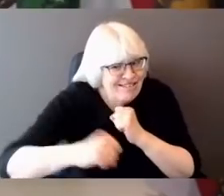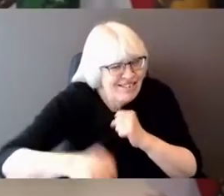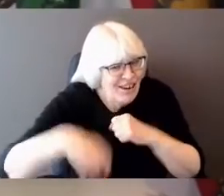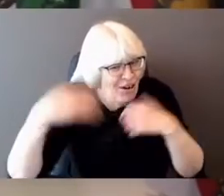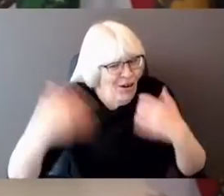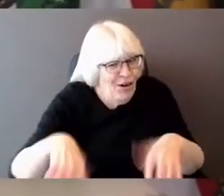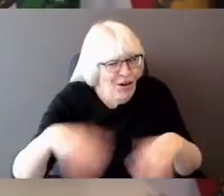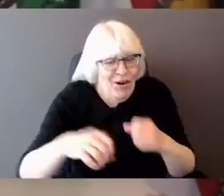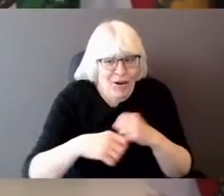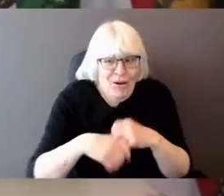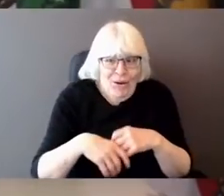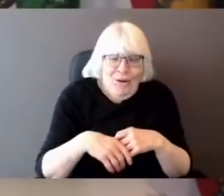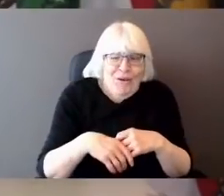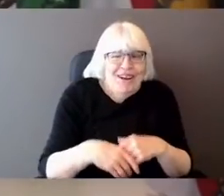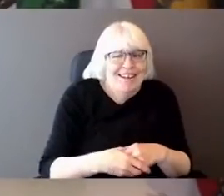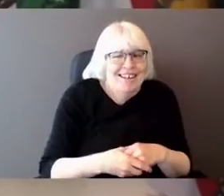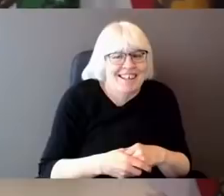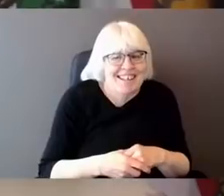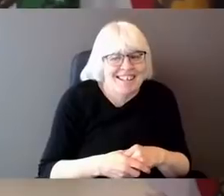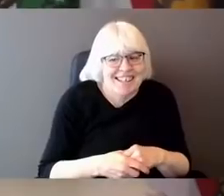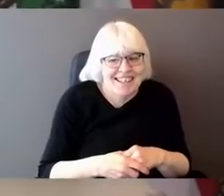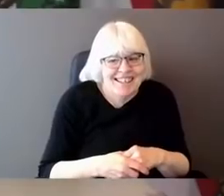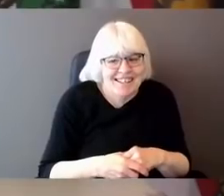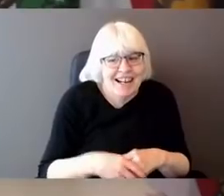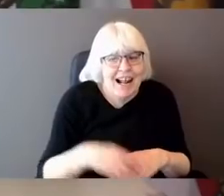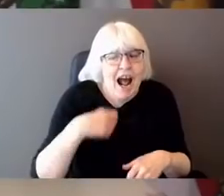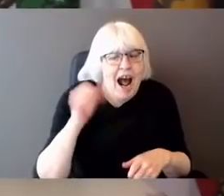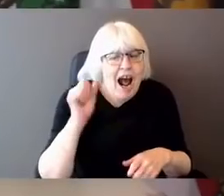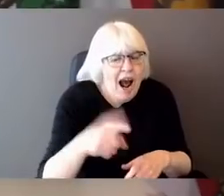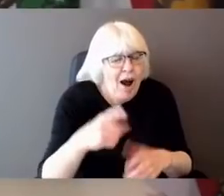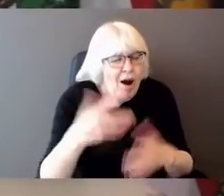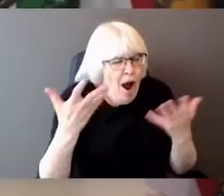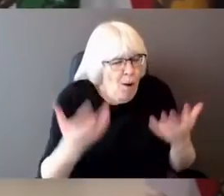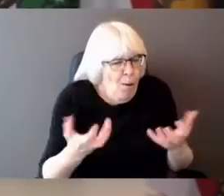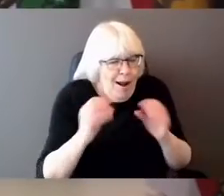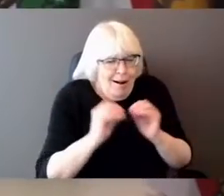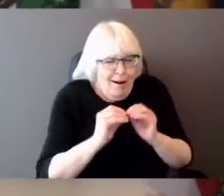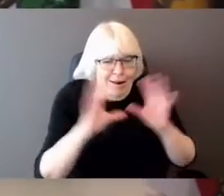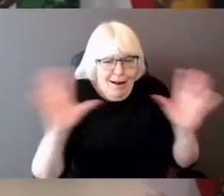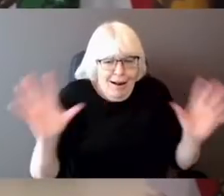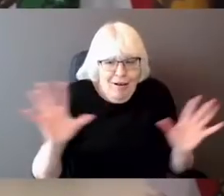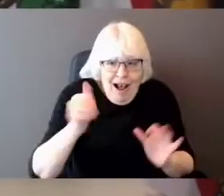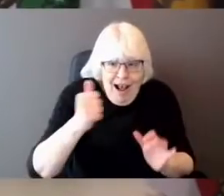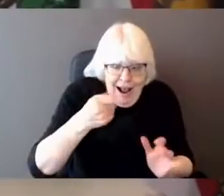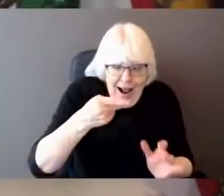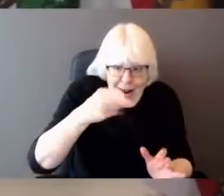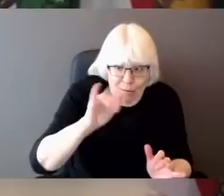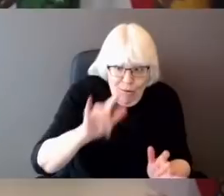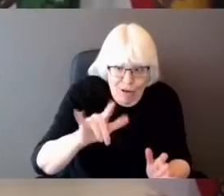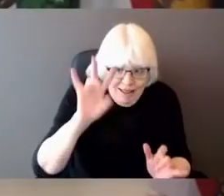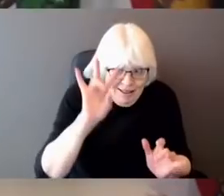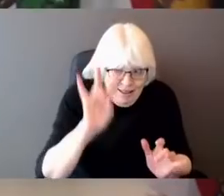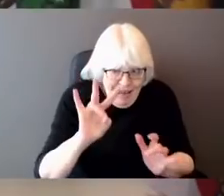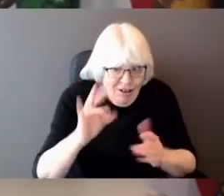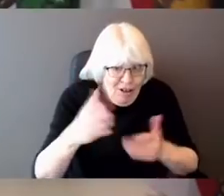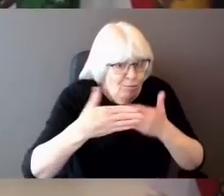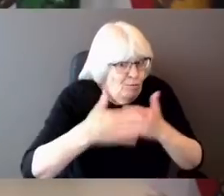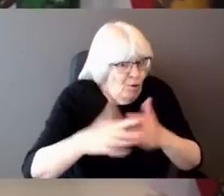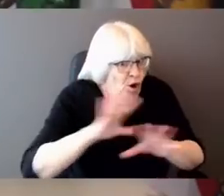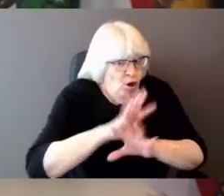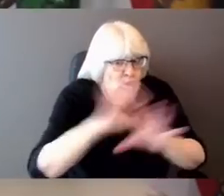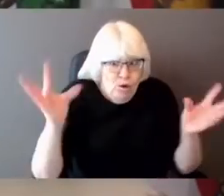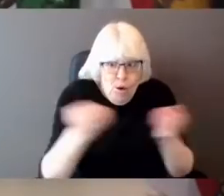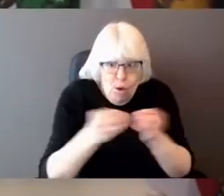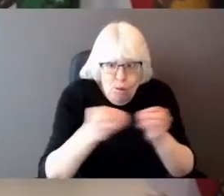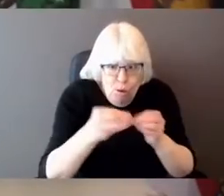to clarify something. After April the 7th, no more tests at all of the entries of